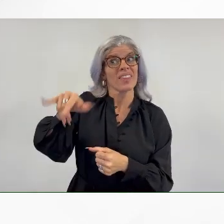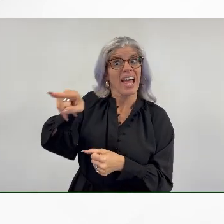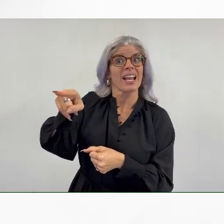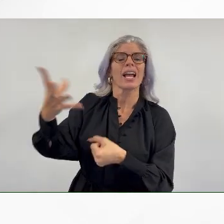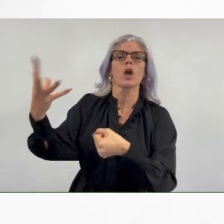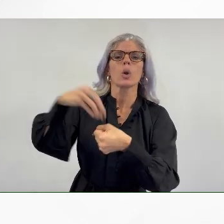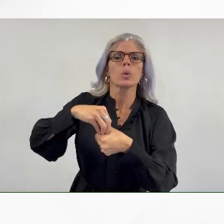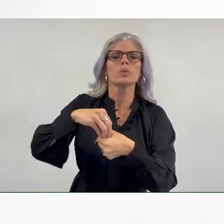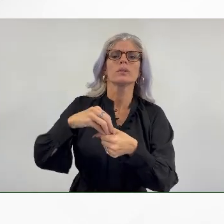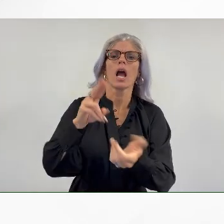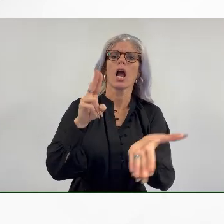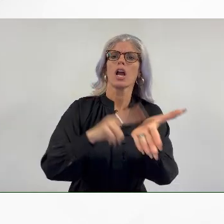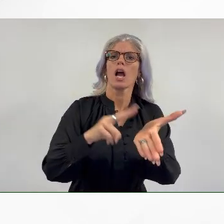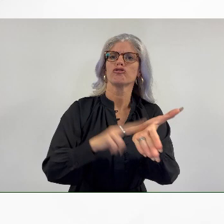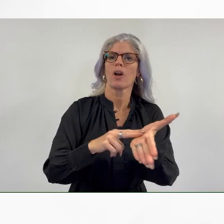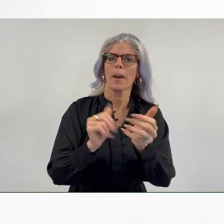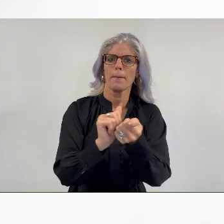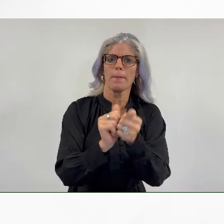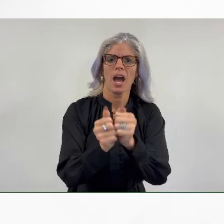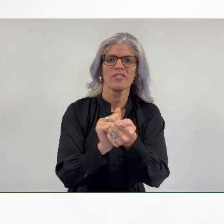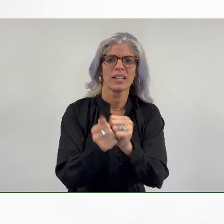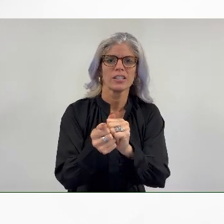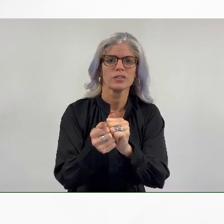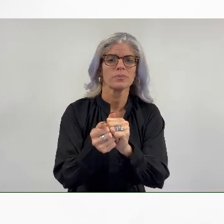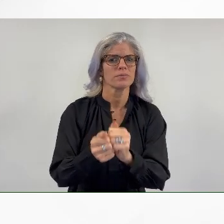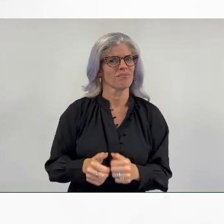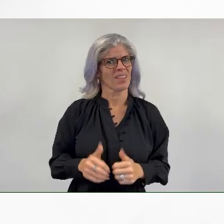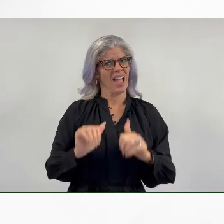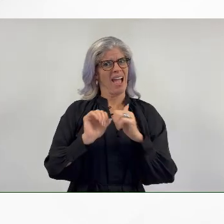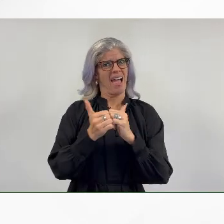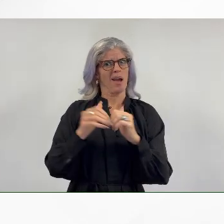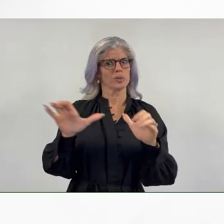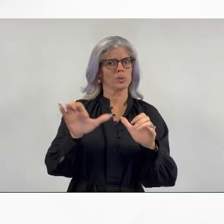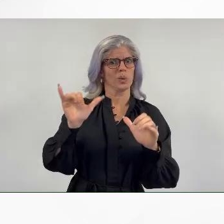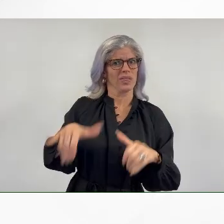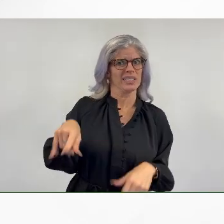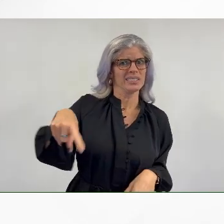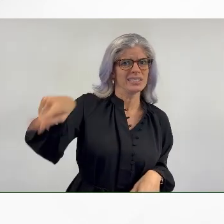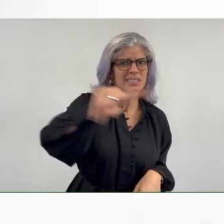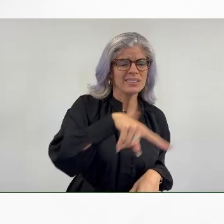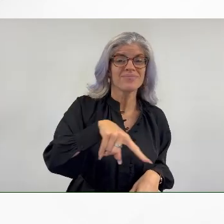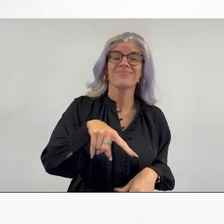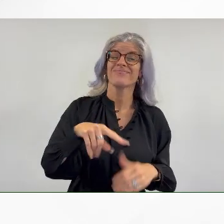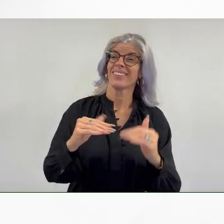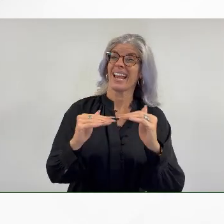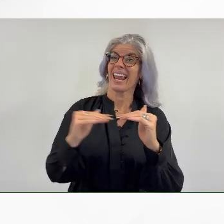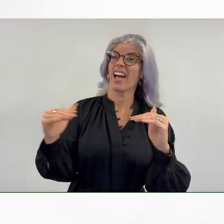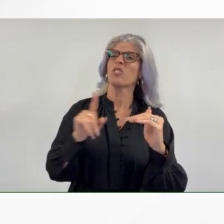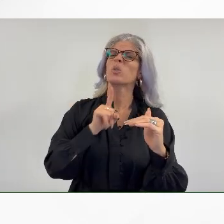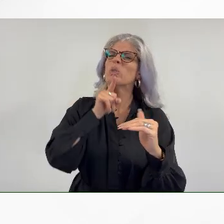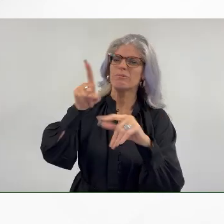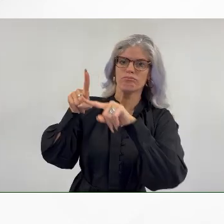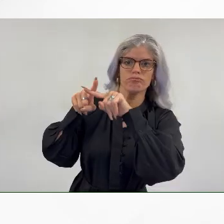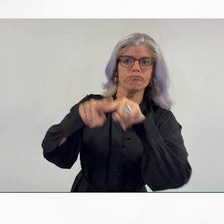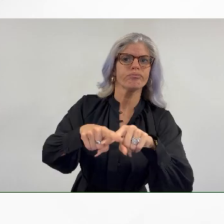procurement situation, and the applicant must make independent estimates before receiving bids or proposals.